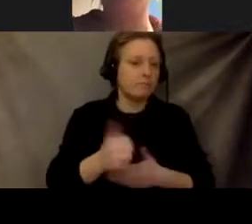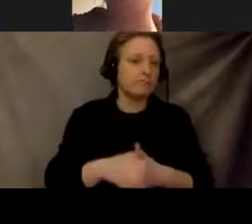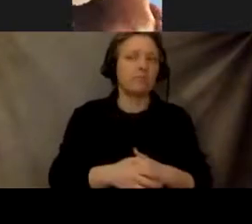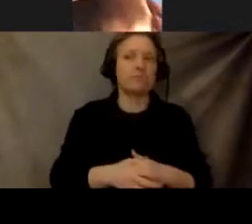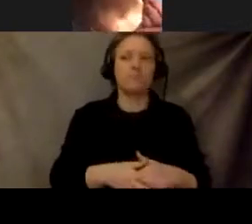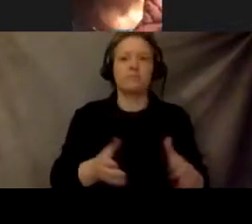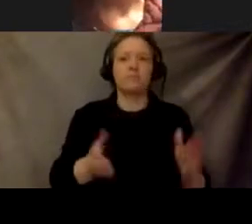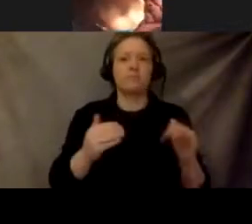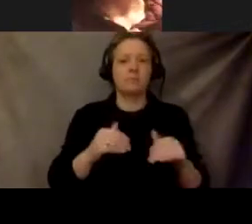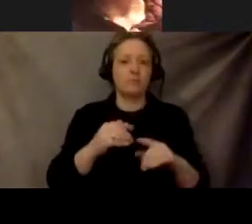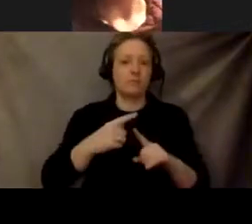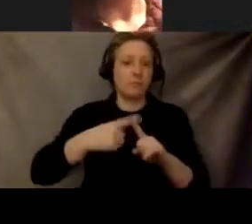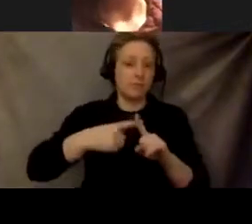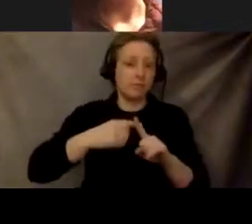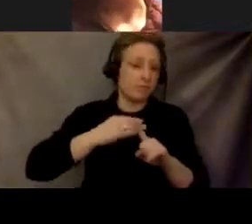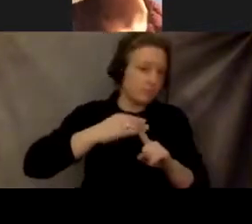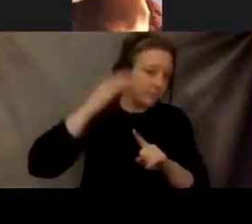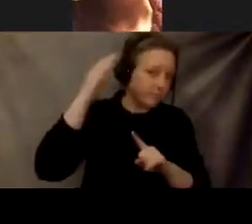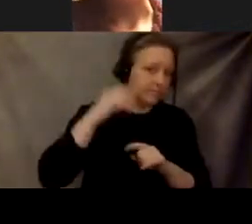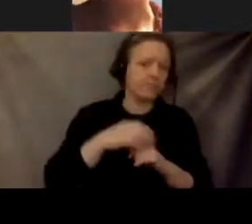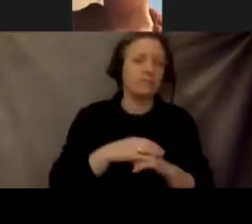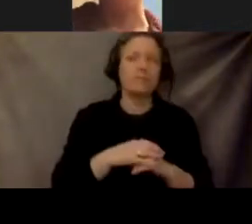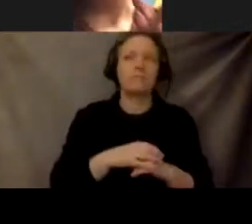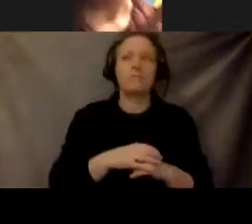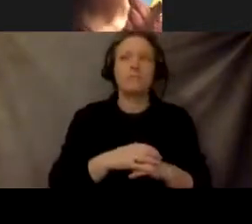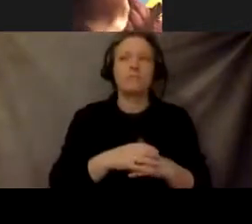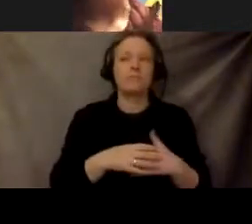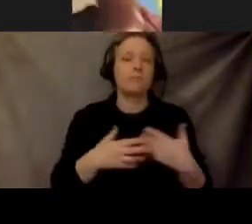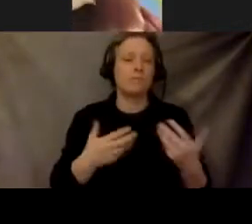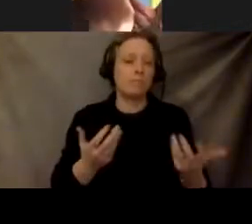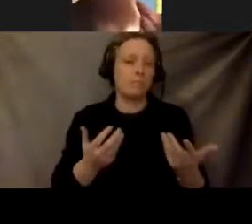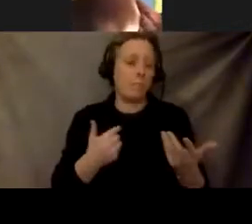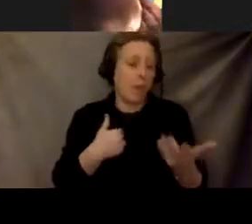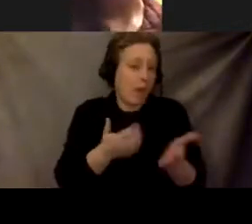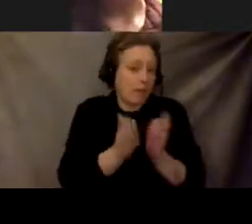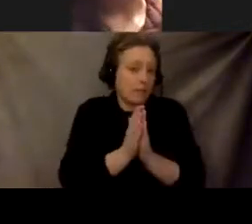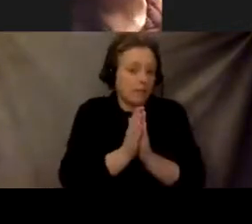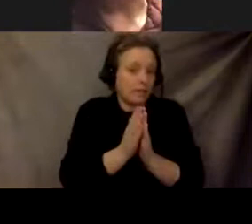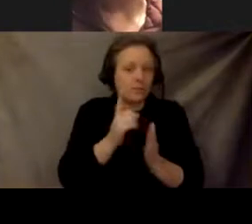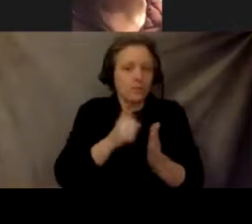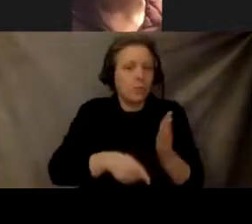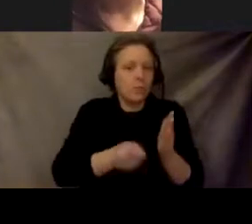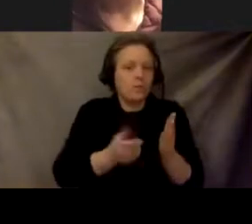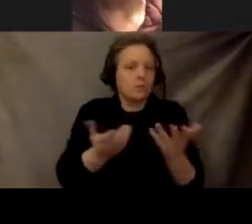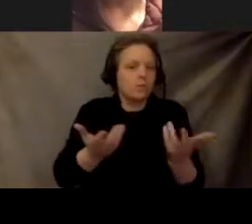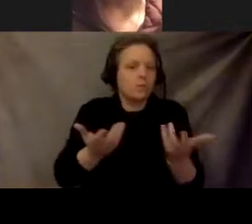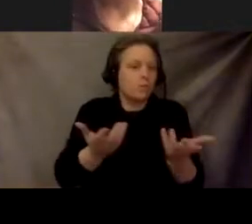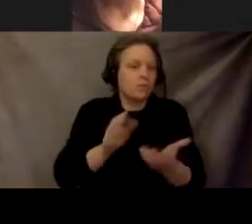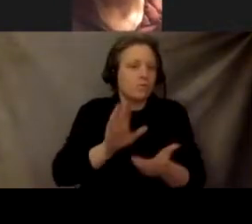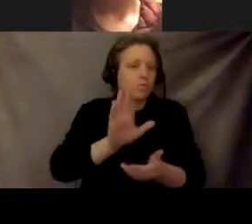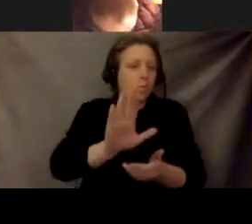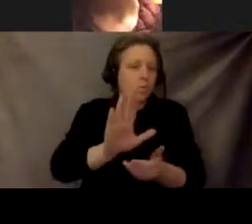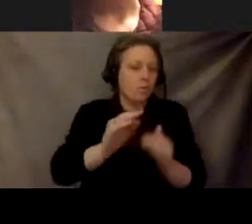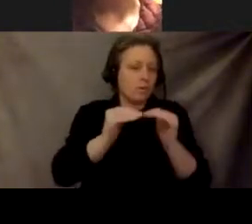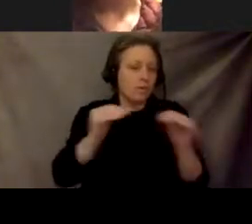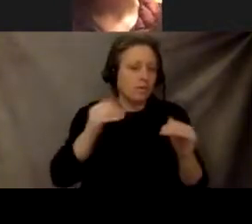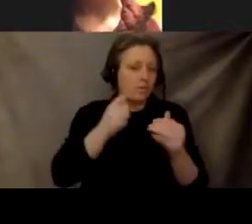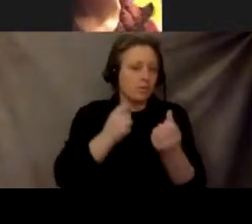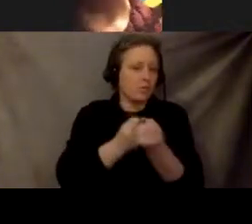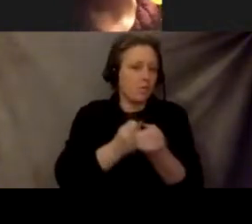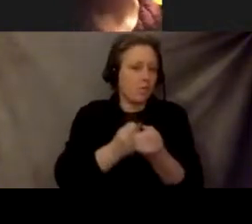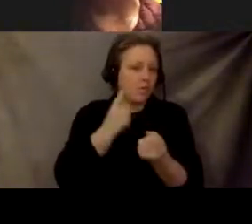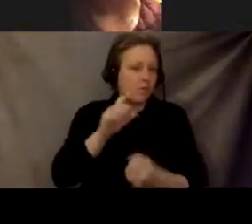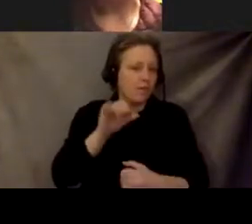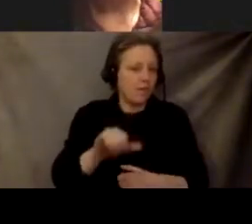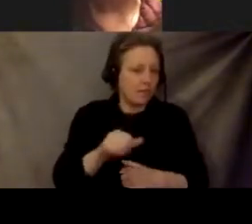heat. So I'm just asking what your level of support is for that. I know that it's something that's